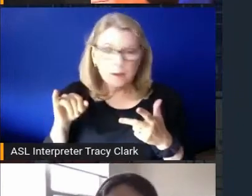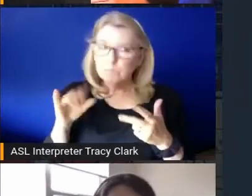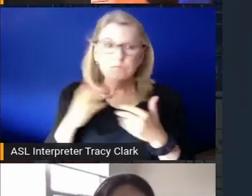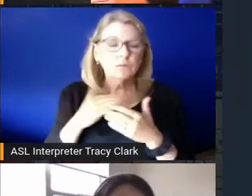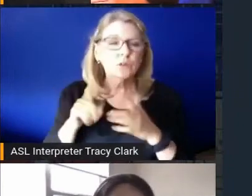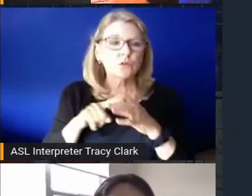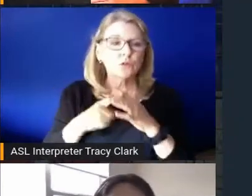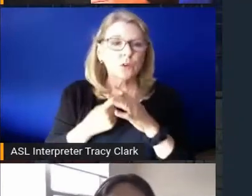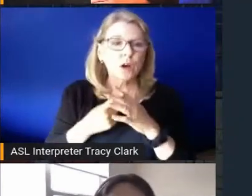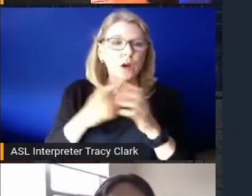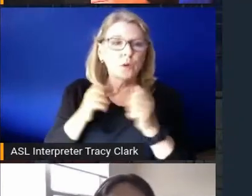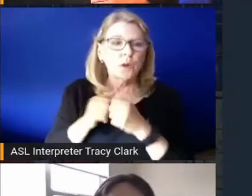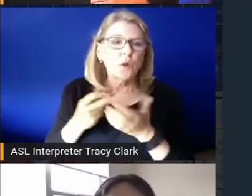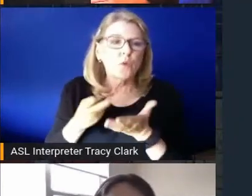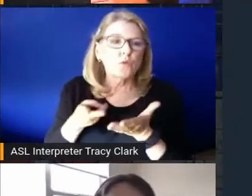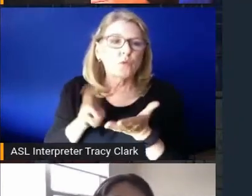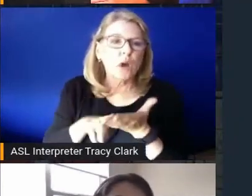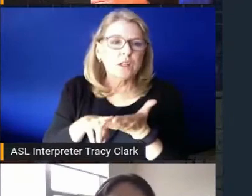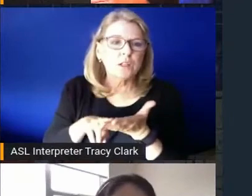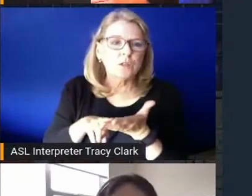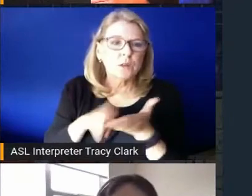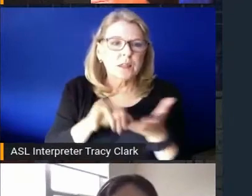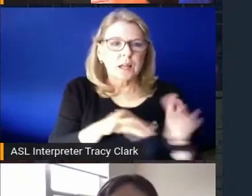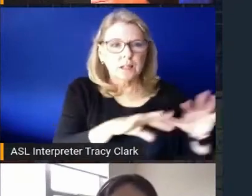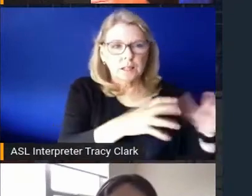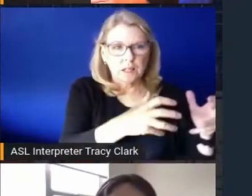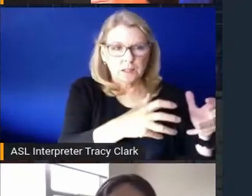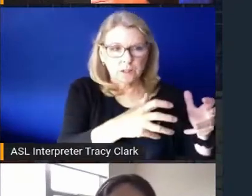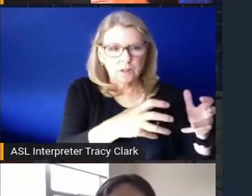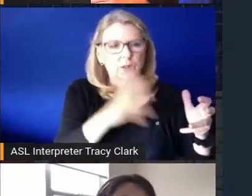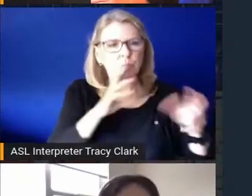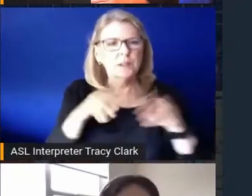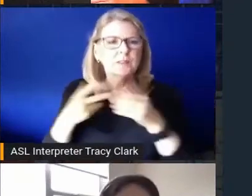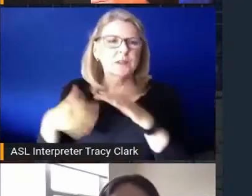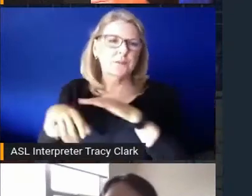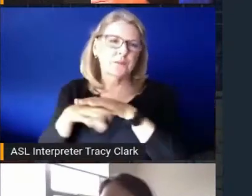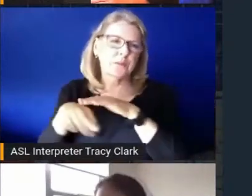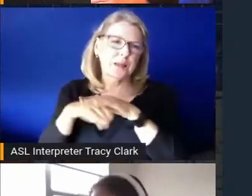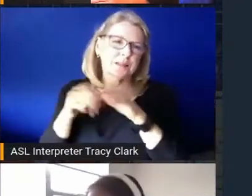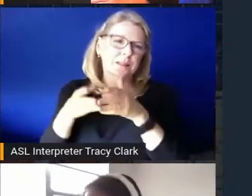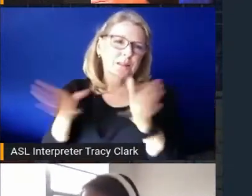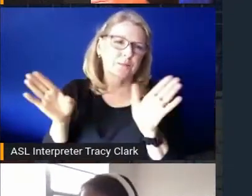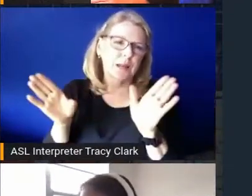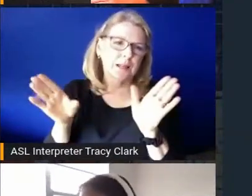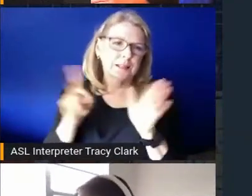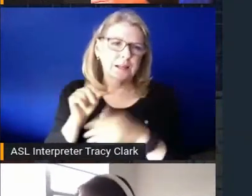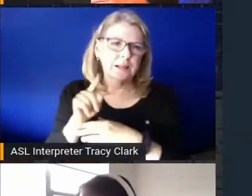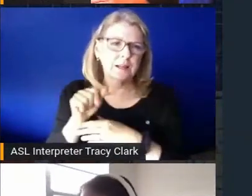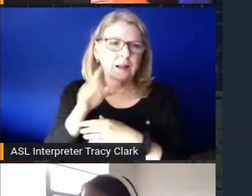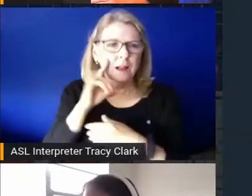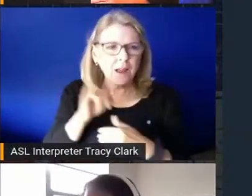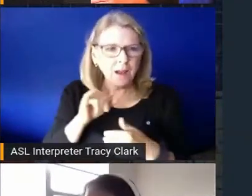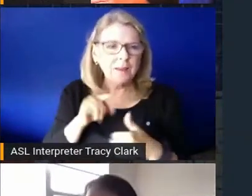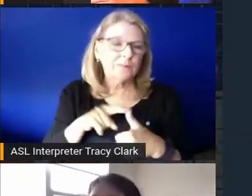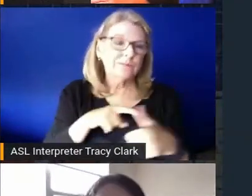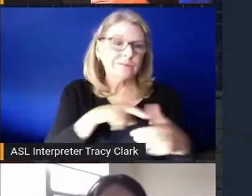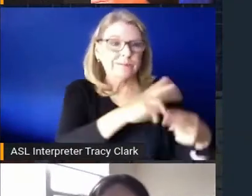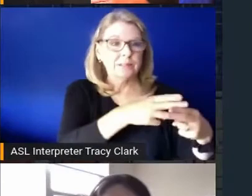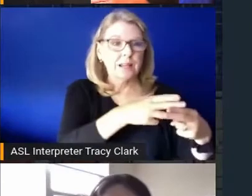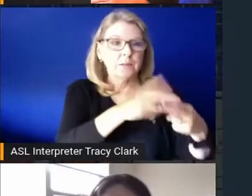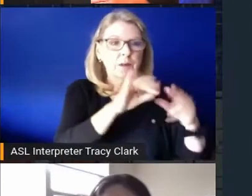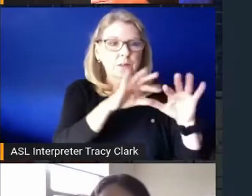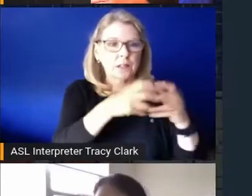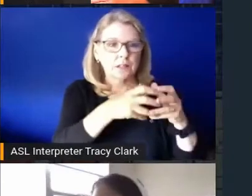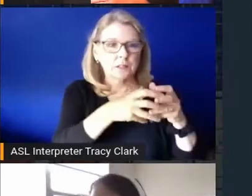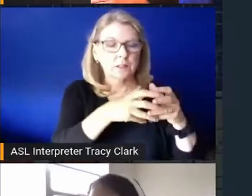And as part of that, you would provide some basic metadata such as the cluster name. And after you initiate